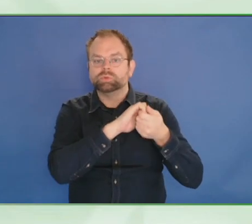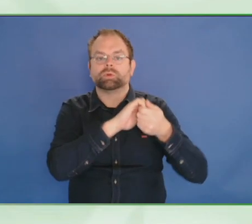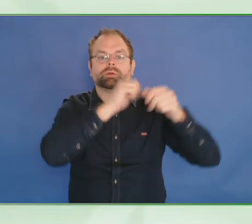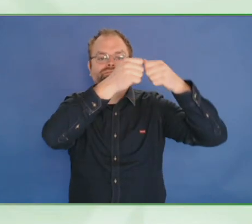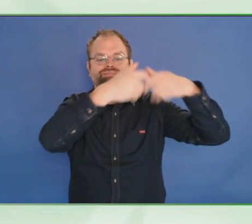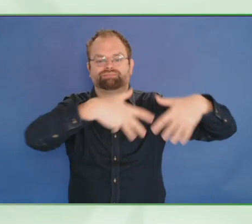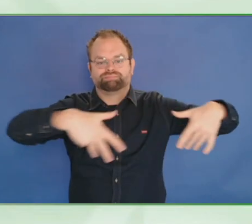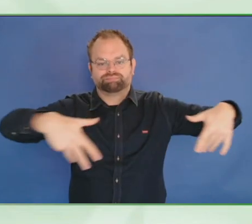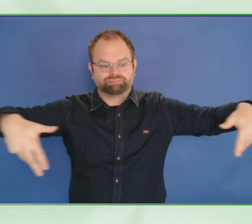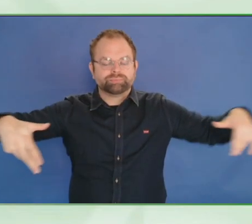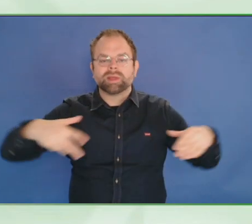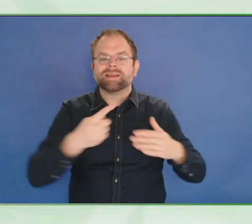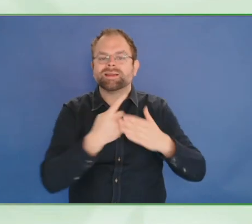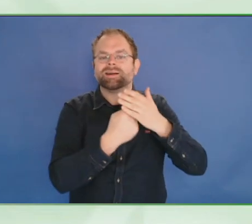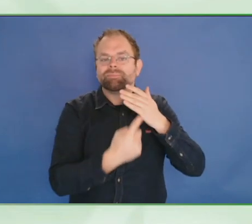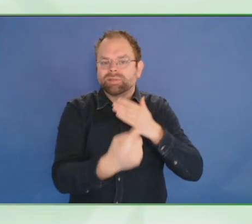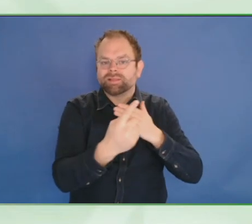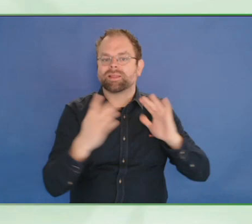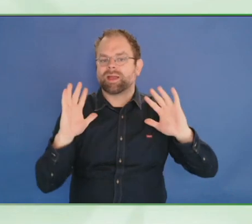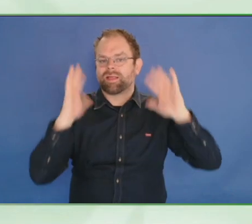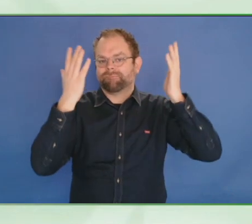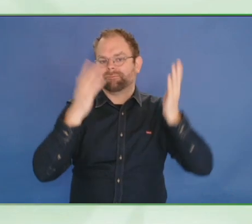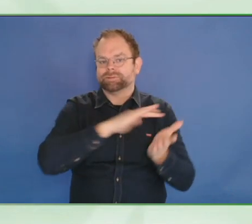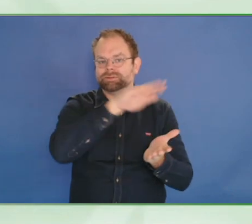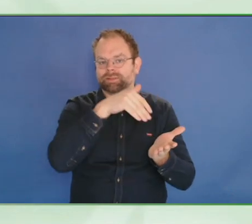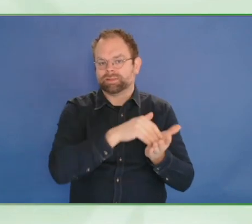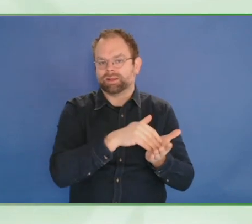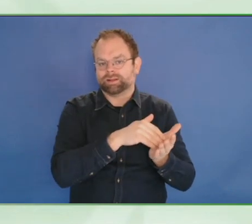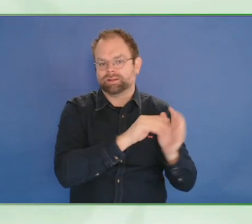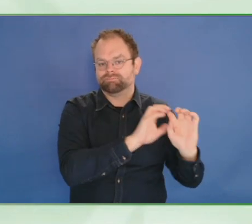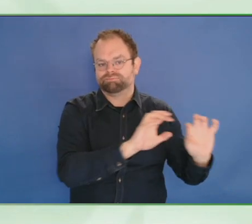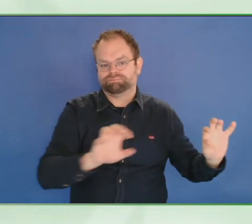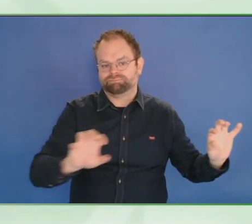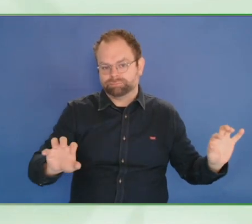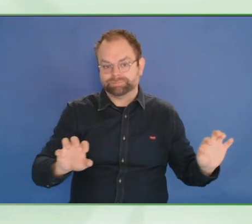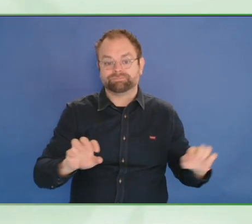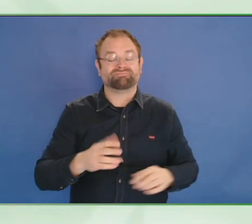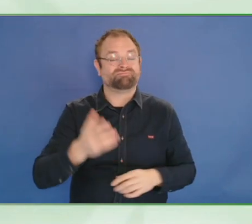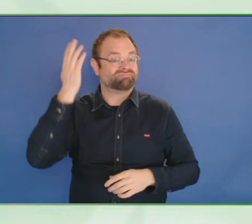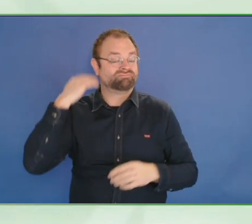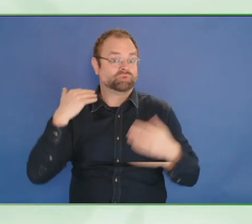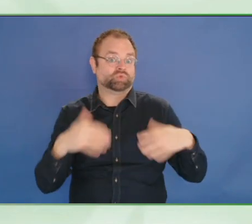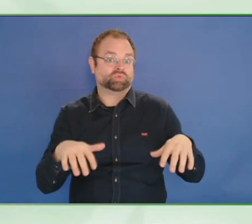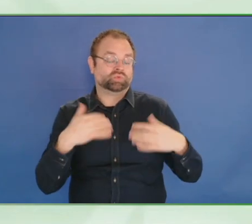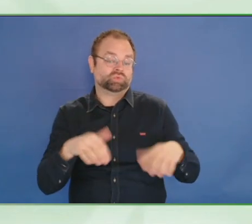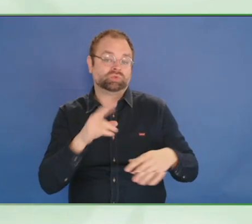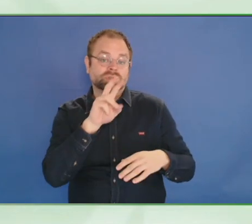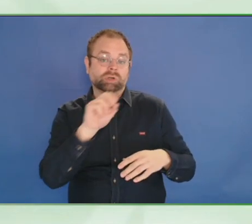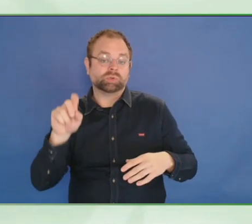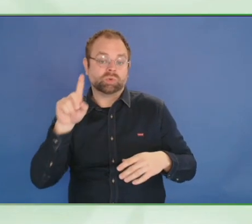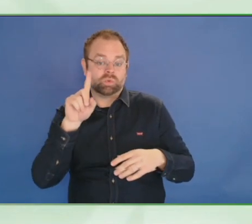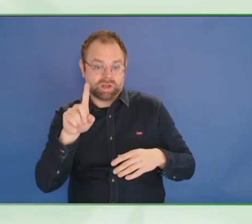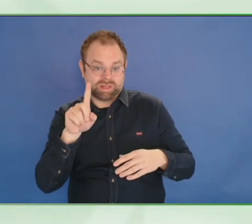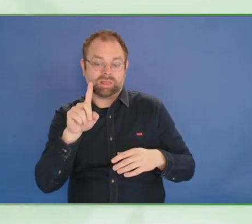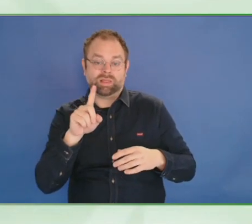during the horrific terrorist attacks in 2001, I had a phone call from